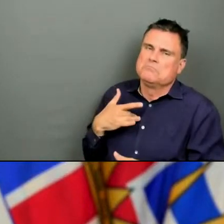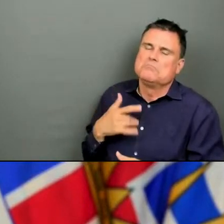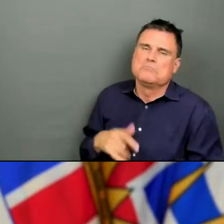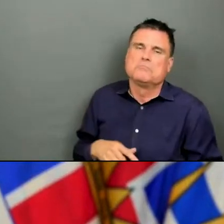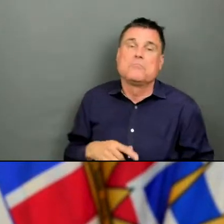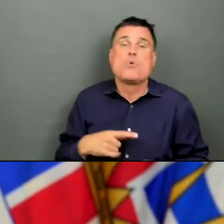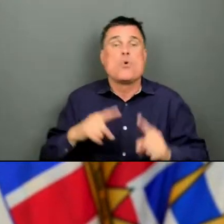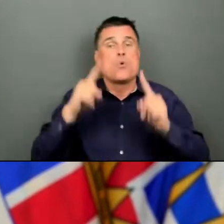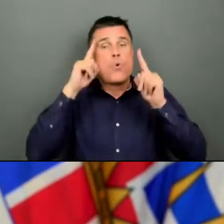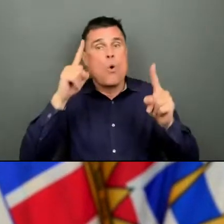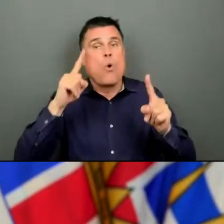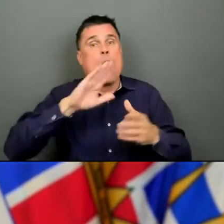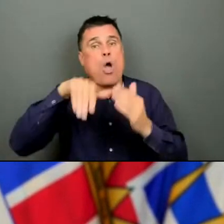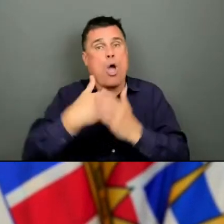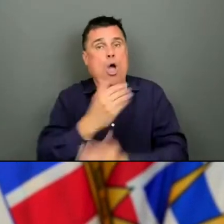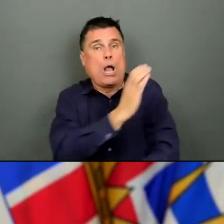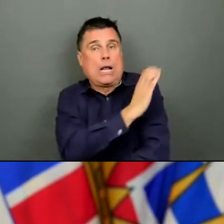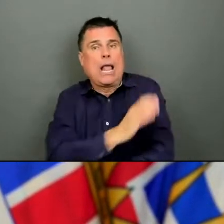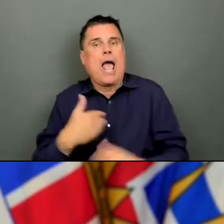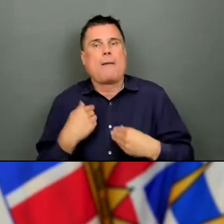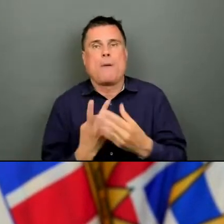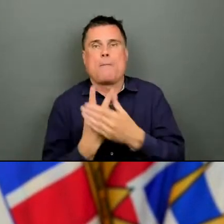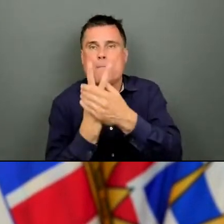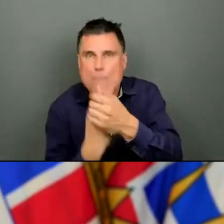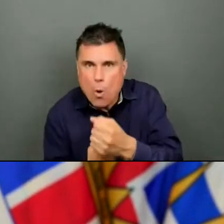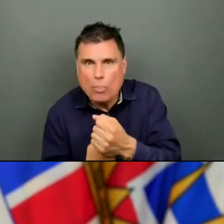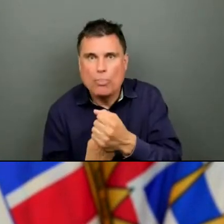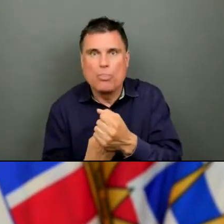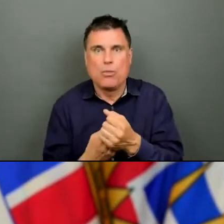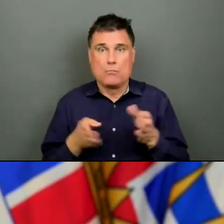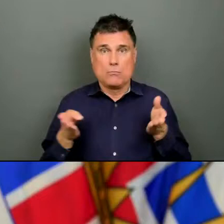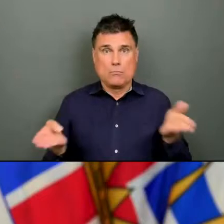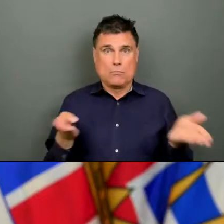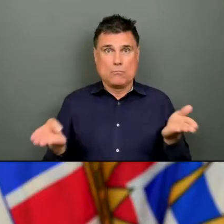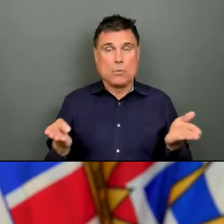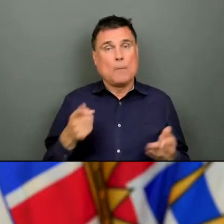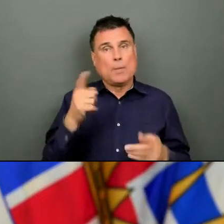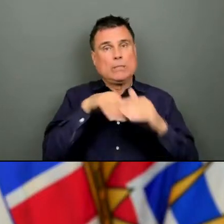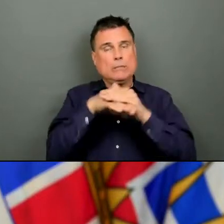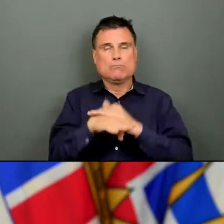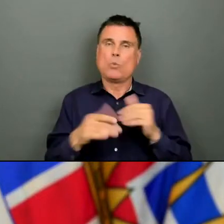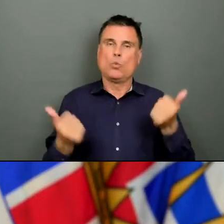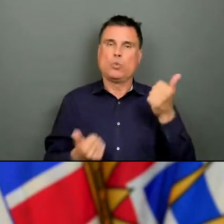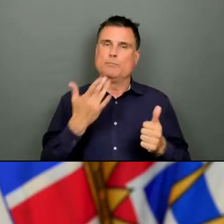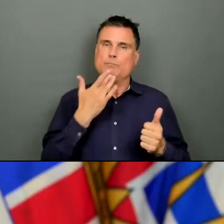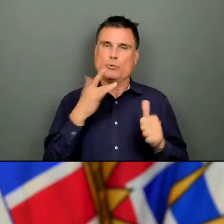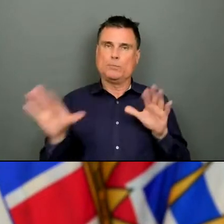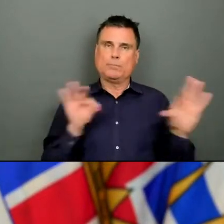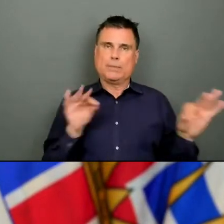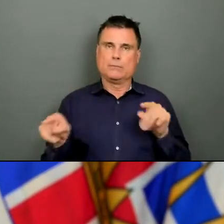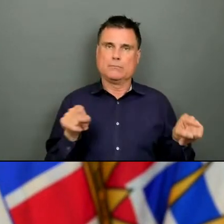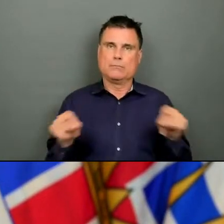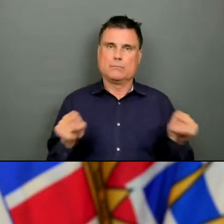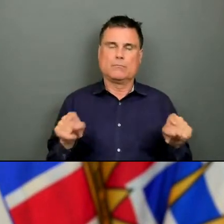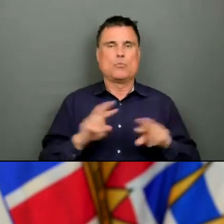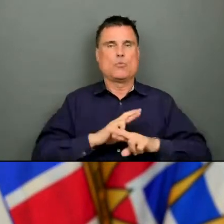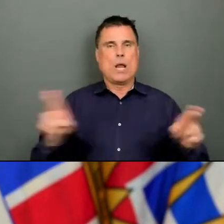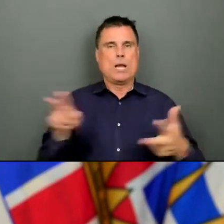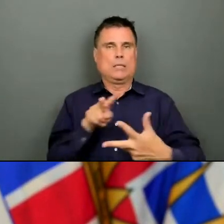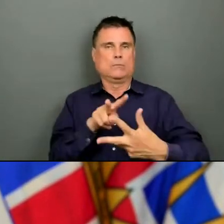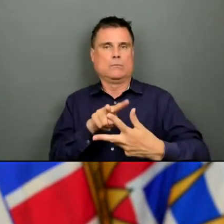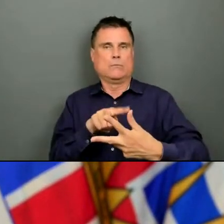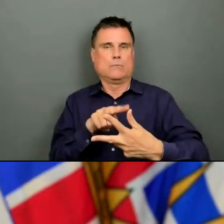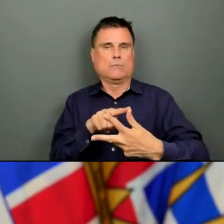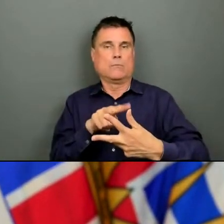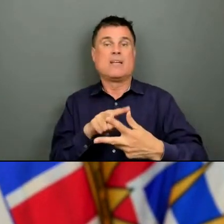the clinics. And so that is what we're trying to achieve. It's not always possible right now, just